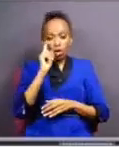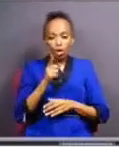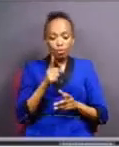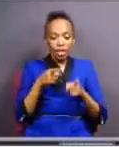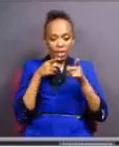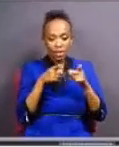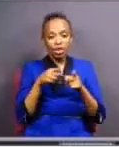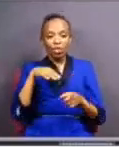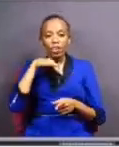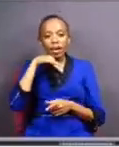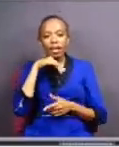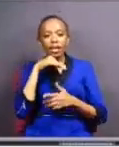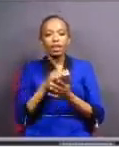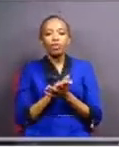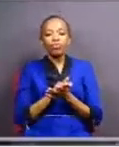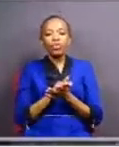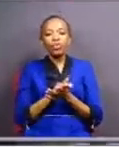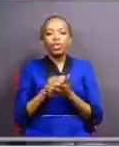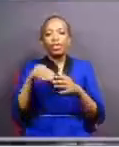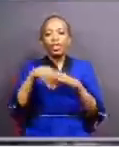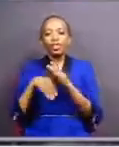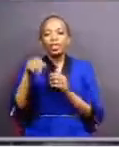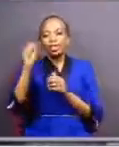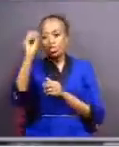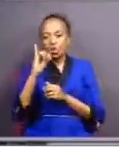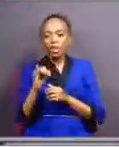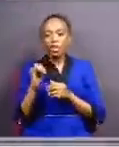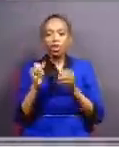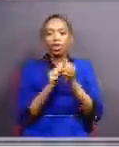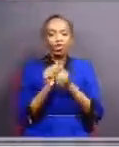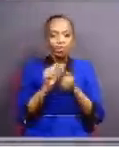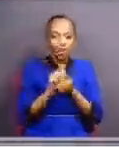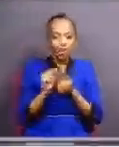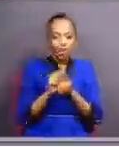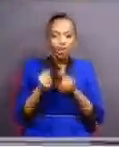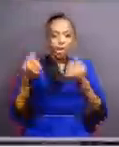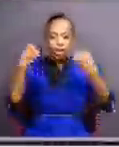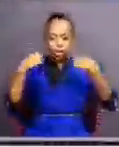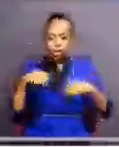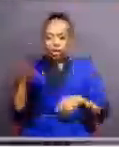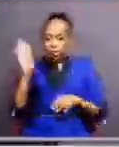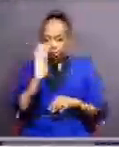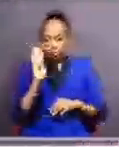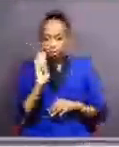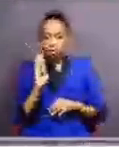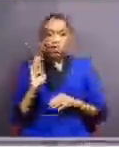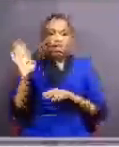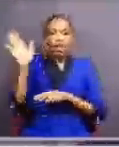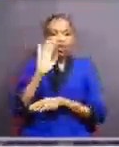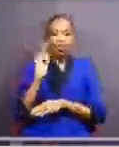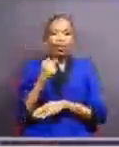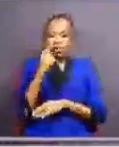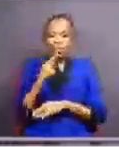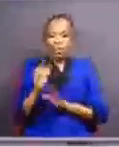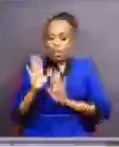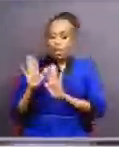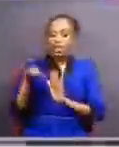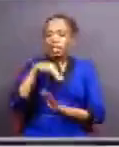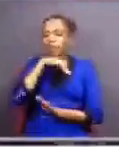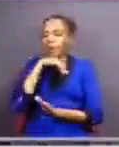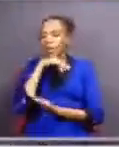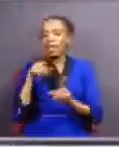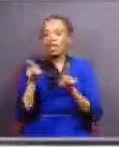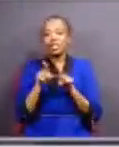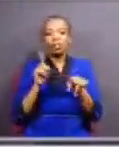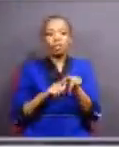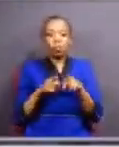presidential candidate Raila Odinga in Soy constituency on Friday. Donned in blue outfits, the women waved Achana na Baba placards, at the same